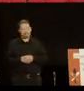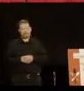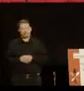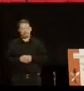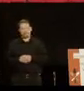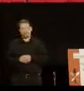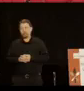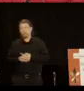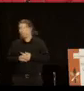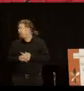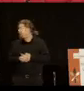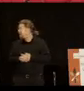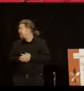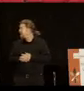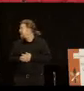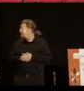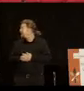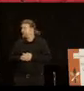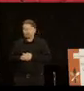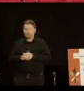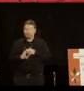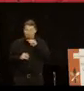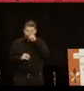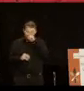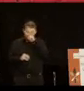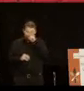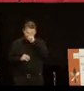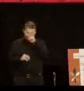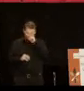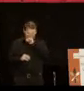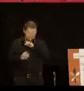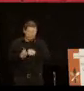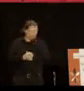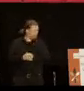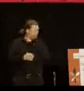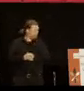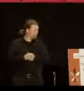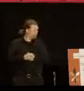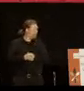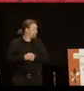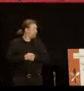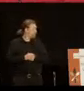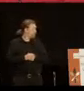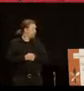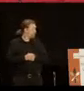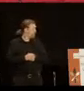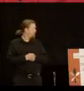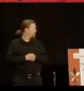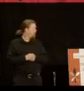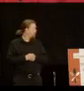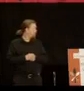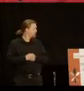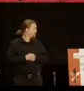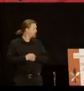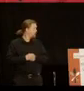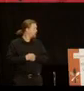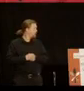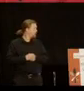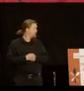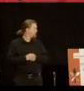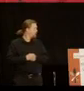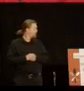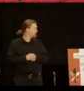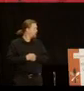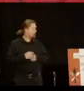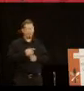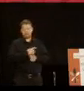Here. Here, I got Got a pocket spoon. knife. You Pocket Put that right off there. Show me where. Superman